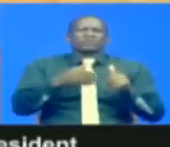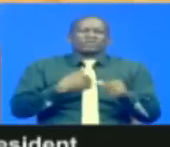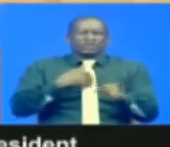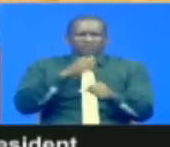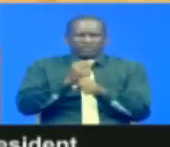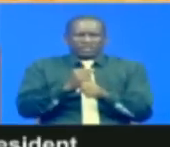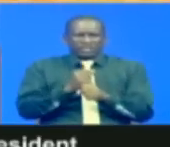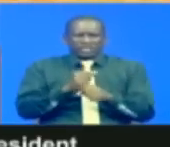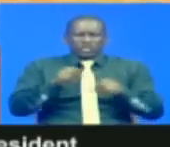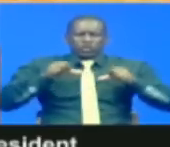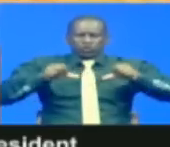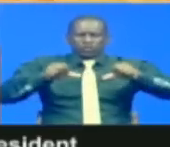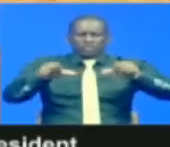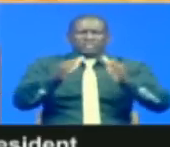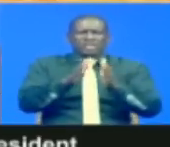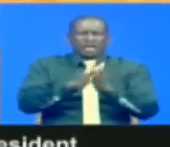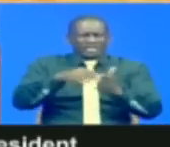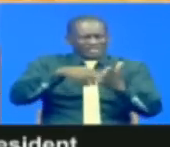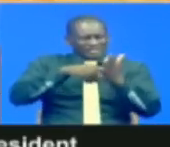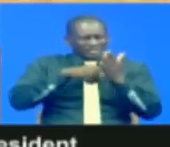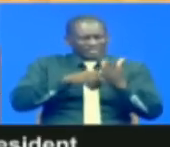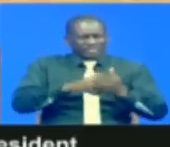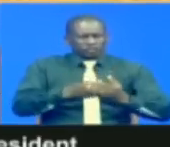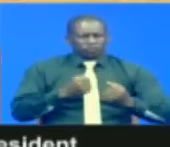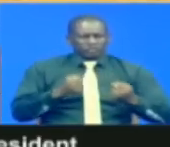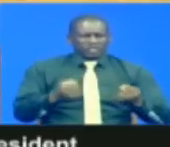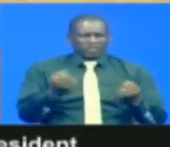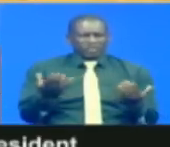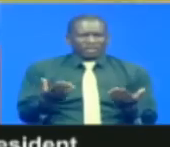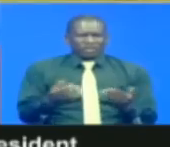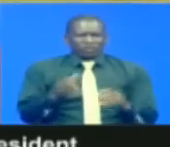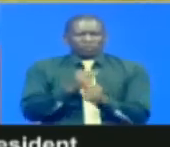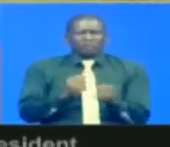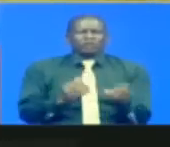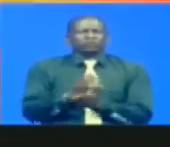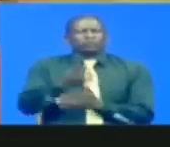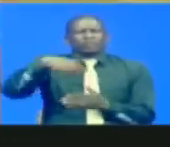the consistency and persistence in them is surely for the success.